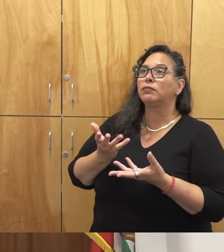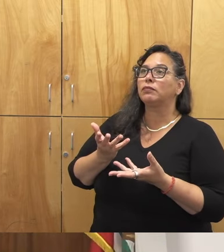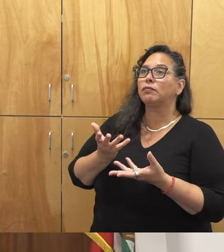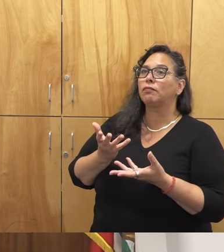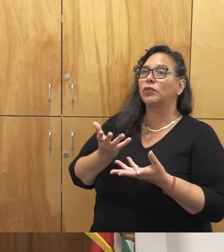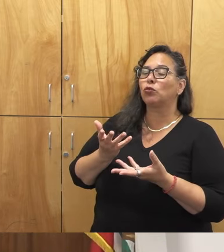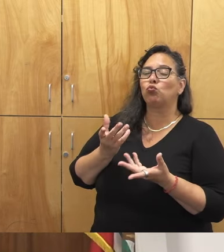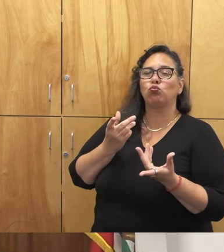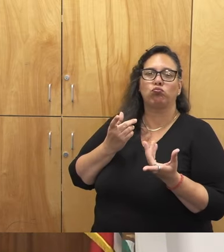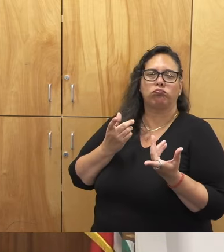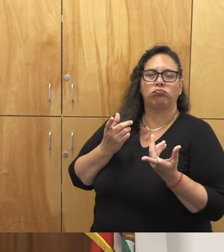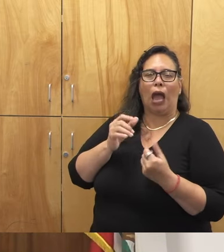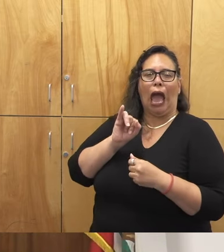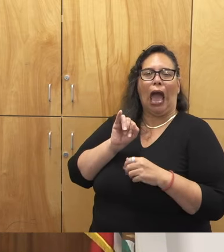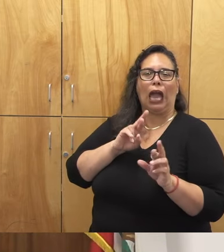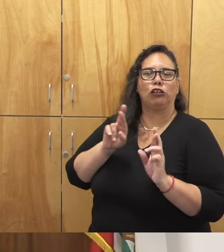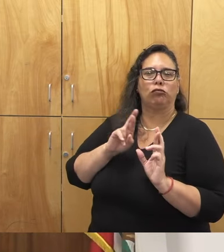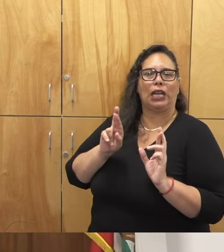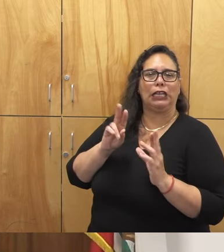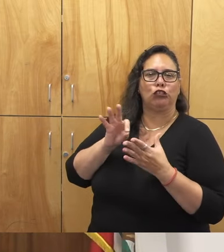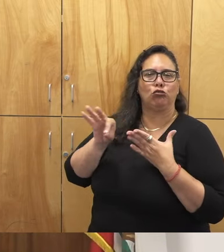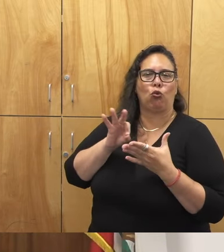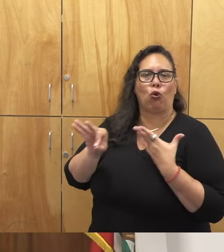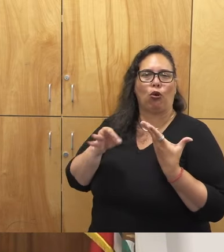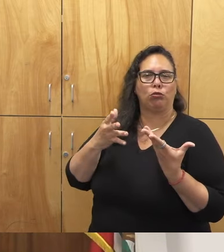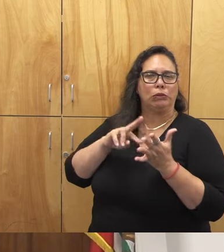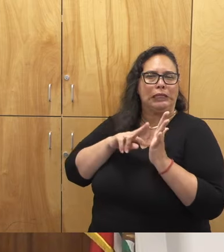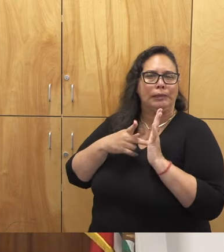iReady scores for individual students?